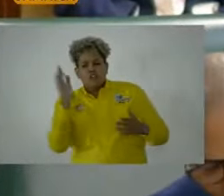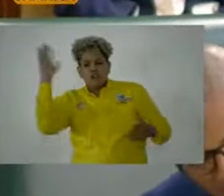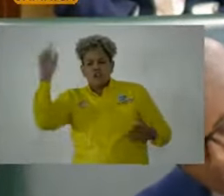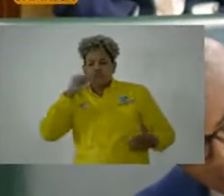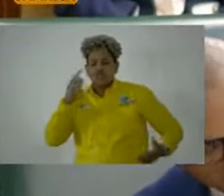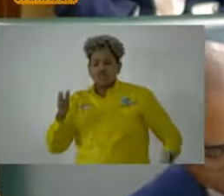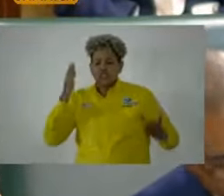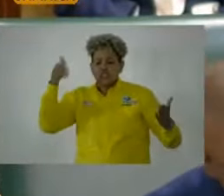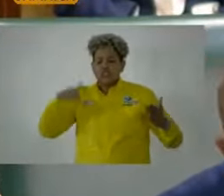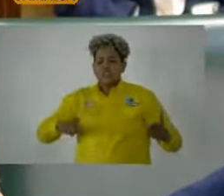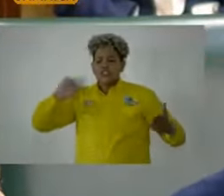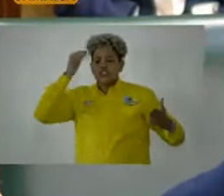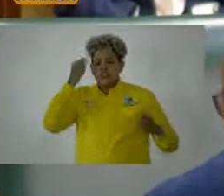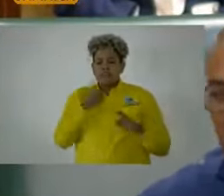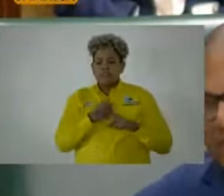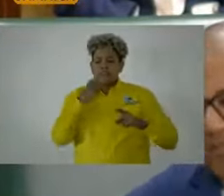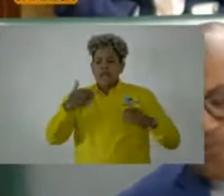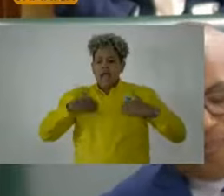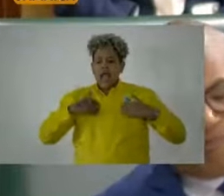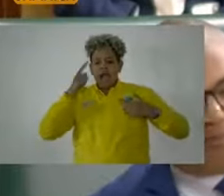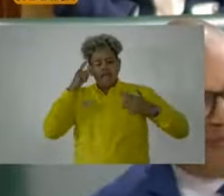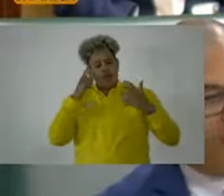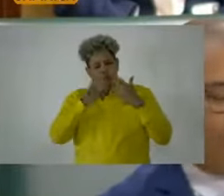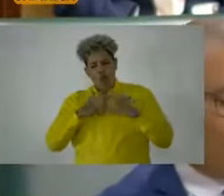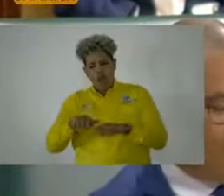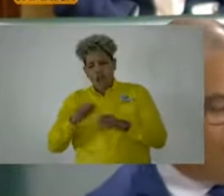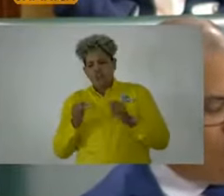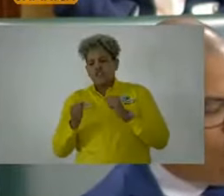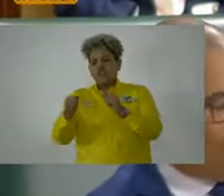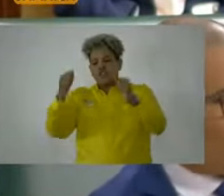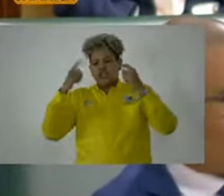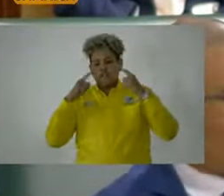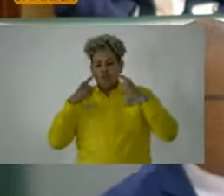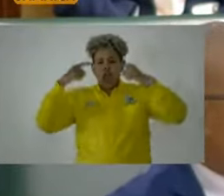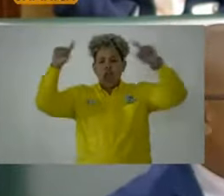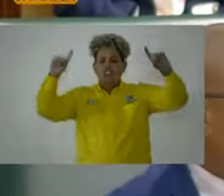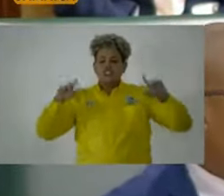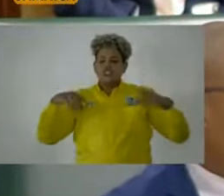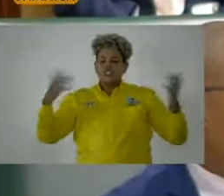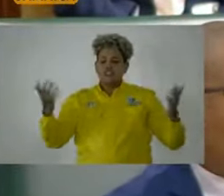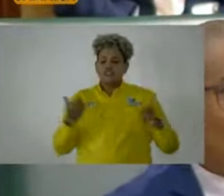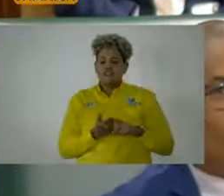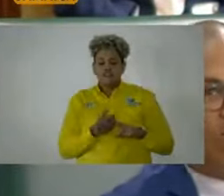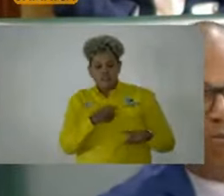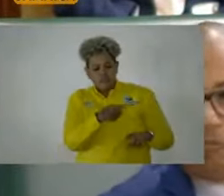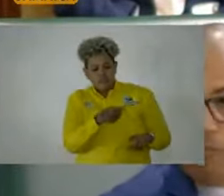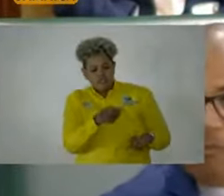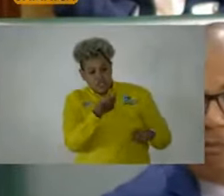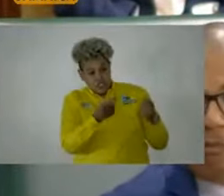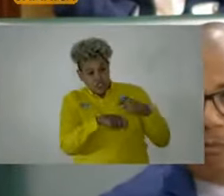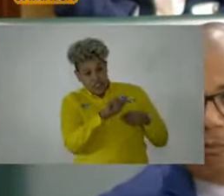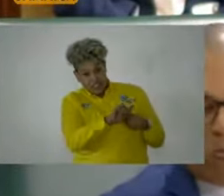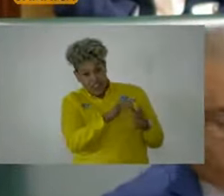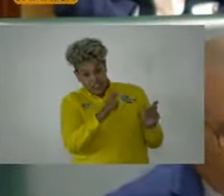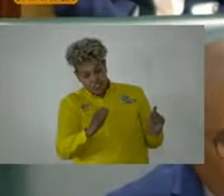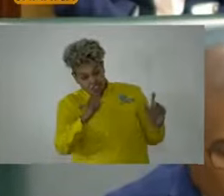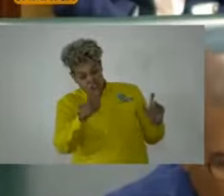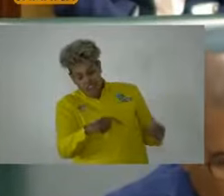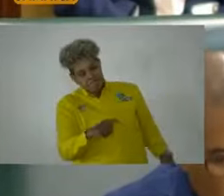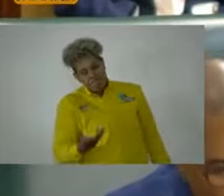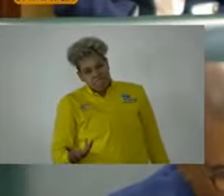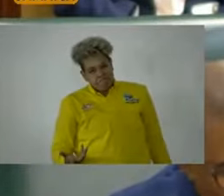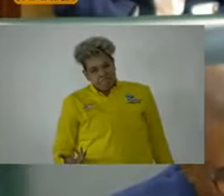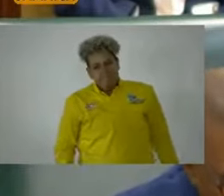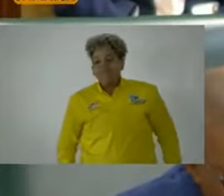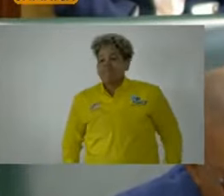that suggests that this government has a coherent strategy for achieving a turnaround of that chart.